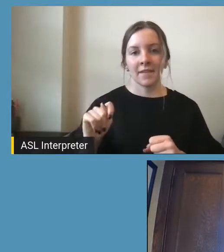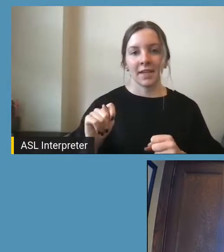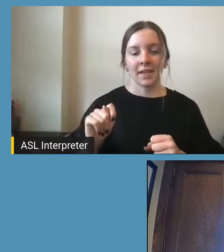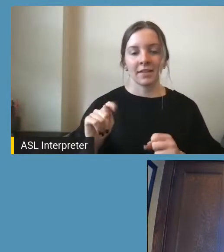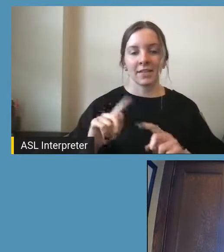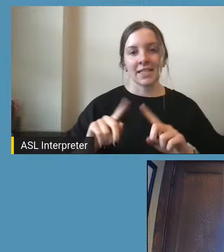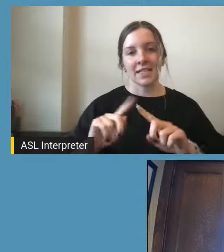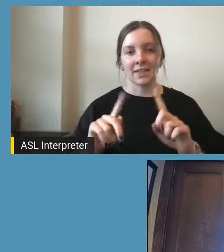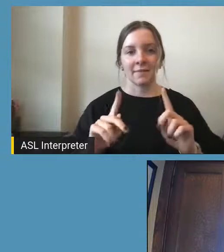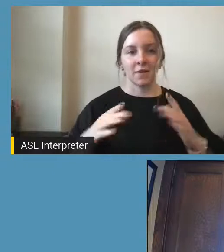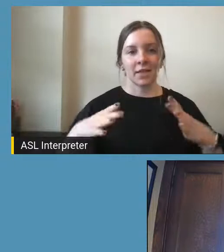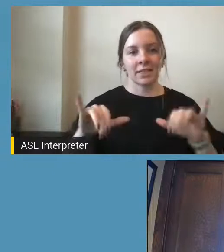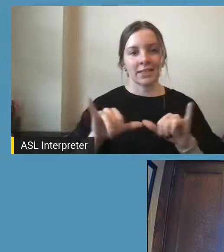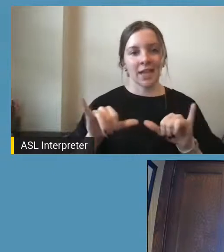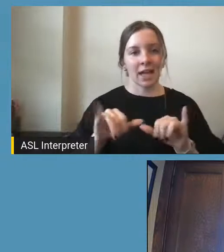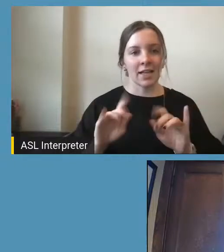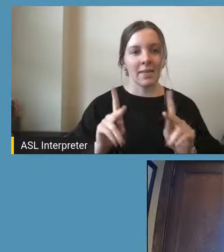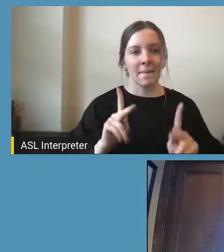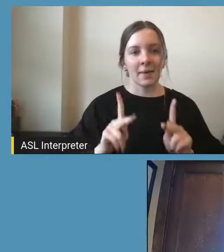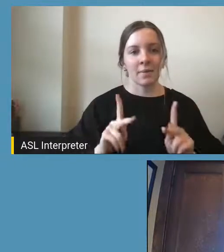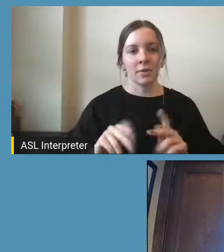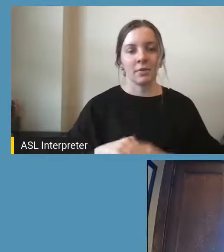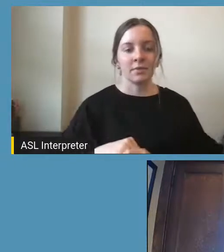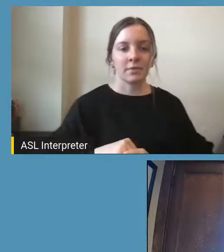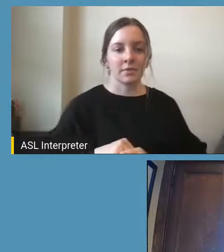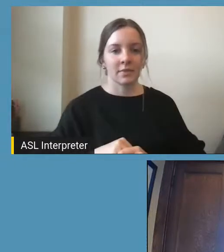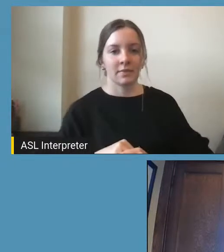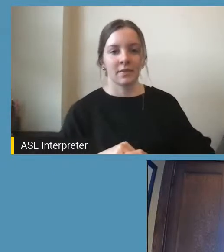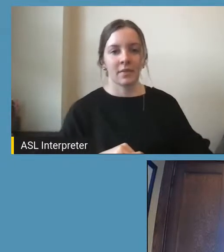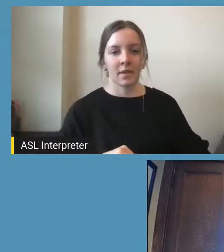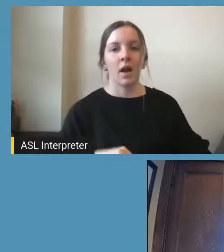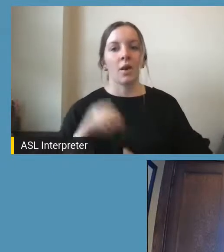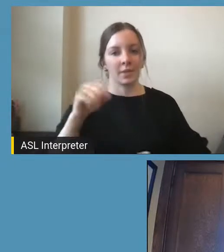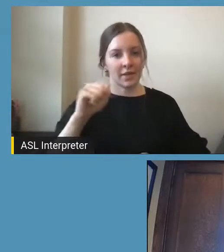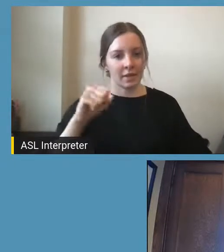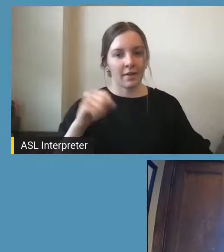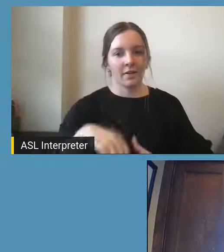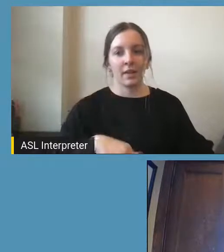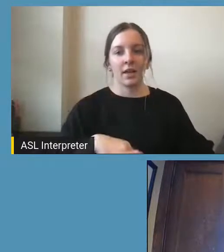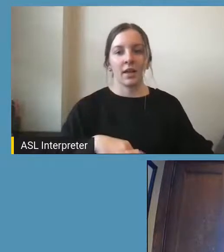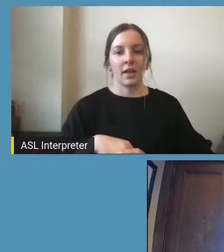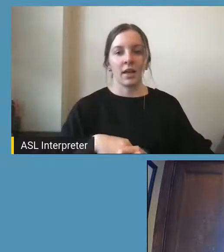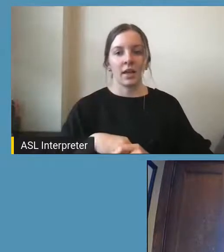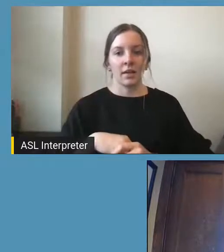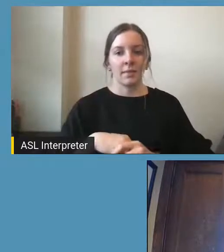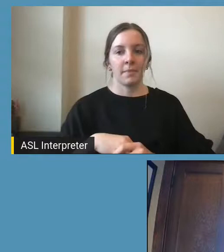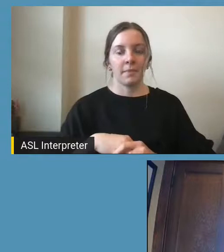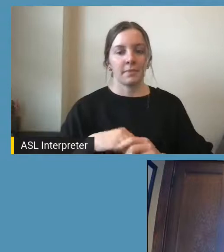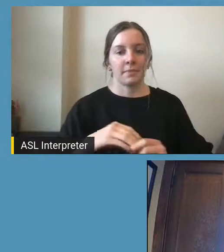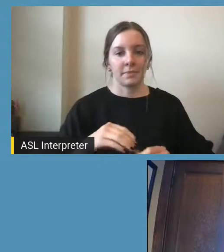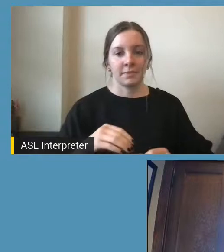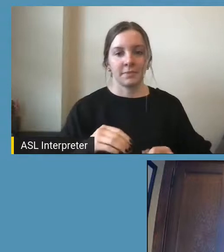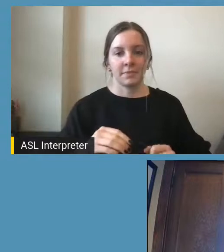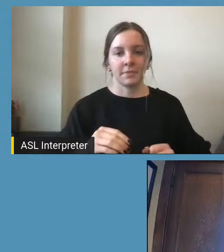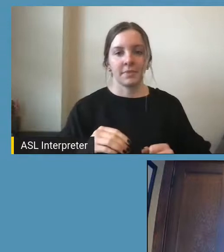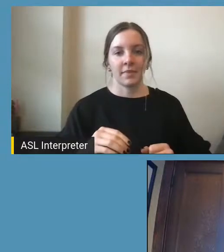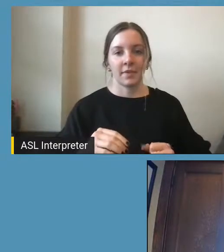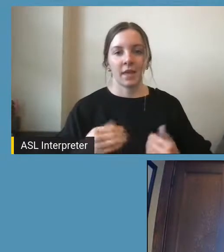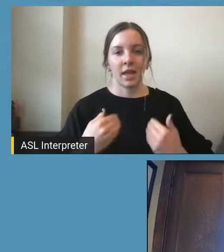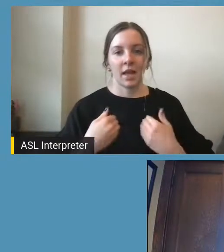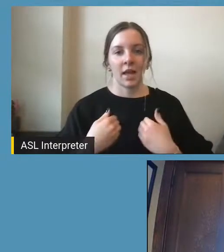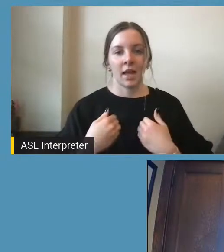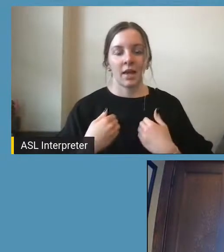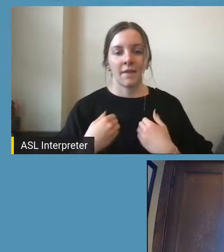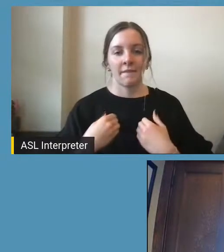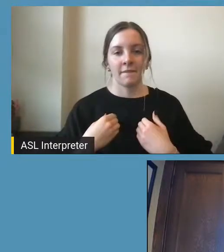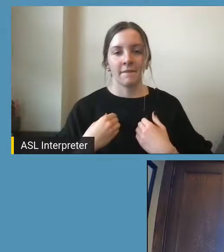look. Basically, again, you take your iPhone, I think they do it Android, you take a picture of the person